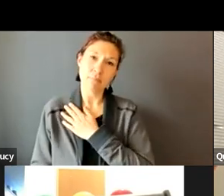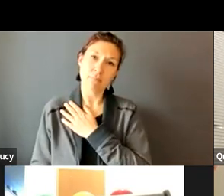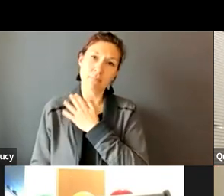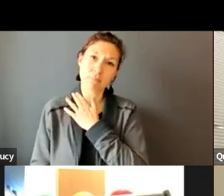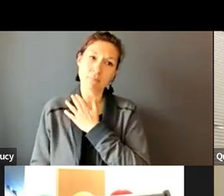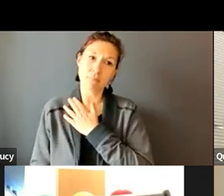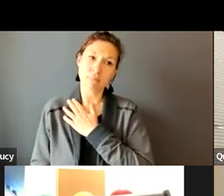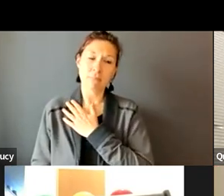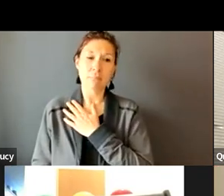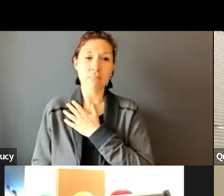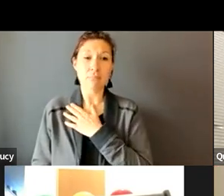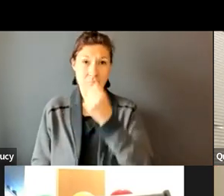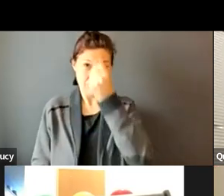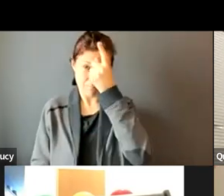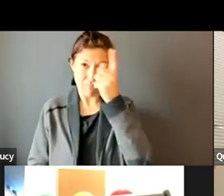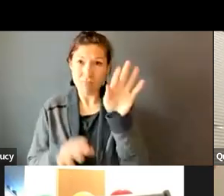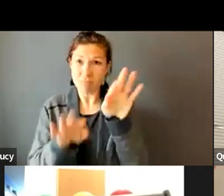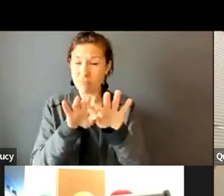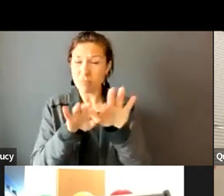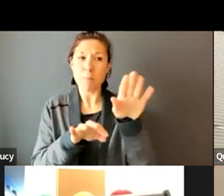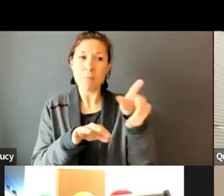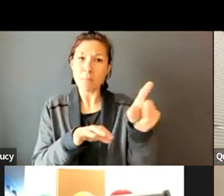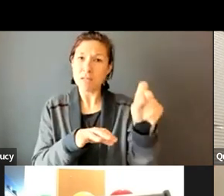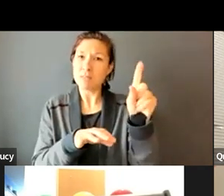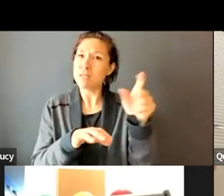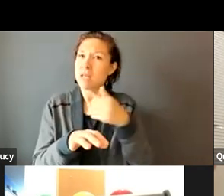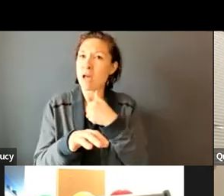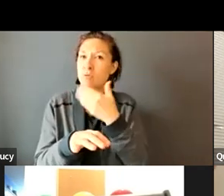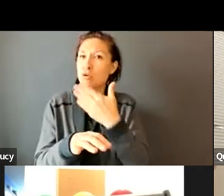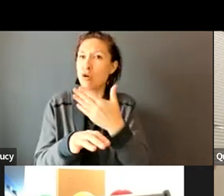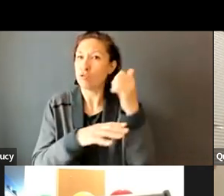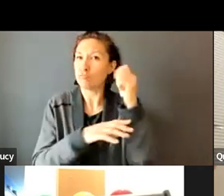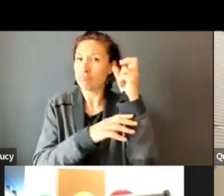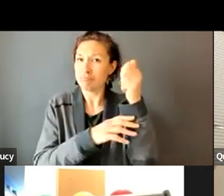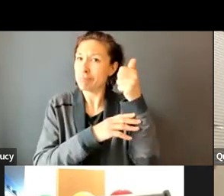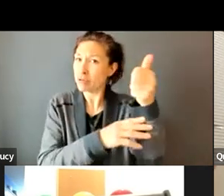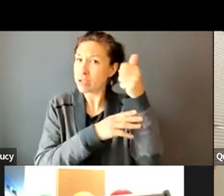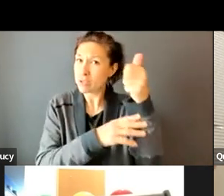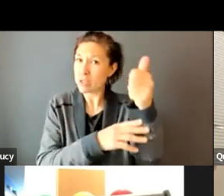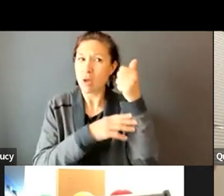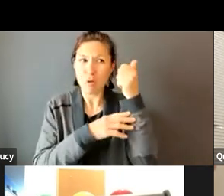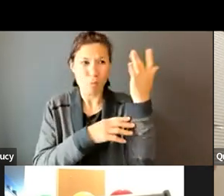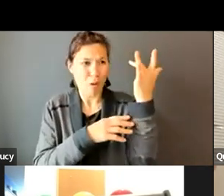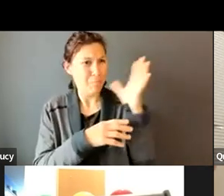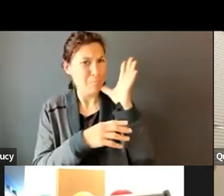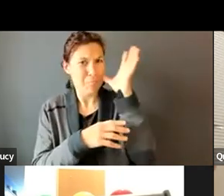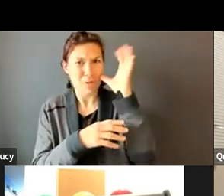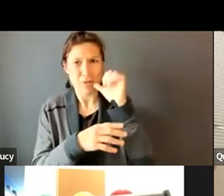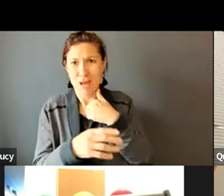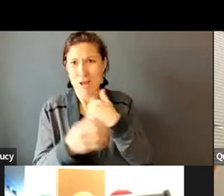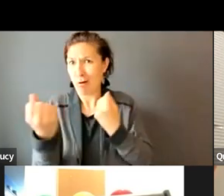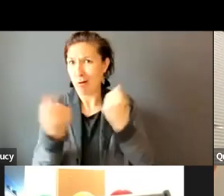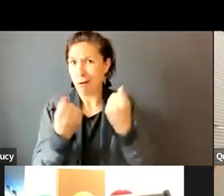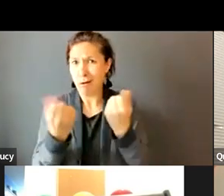important that BPS provides a good Transportation because a lot of parents don't have a vehicle